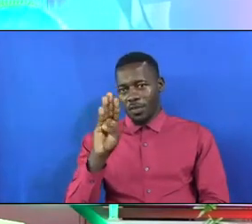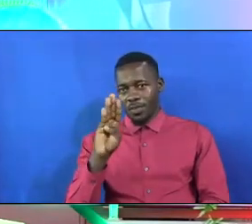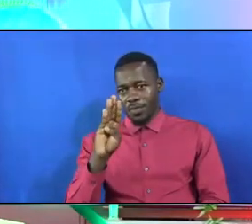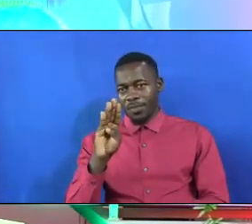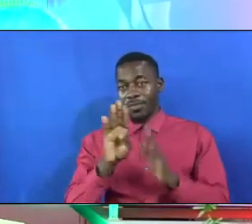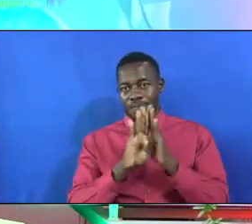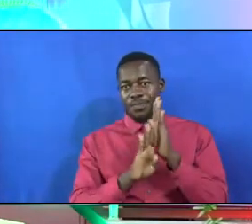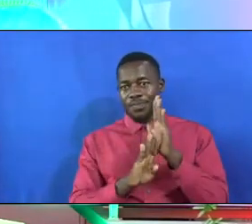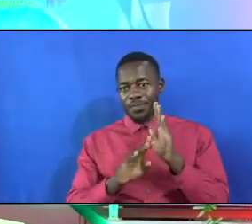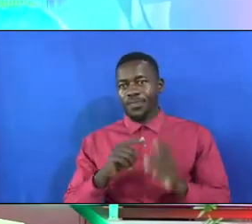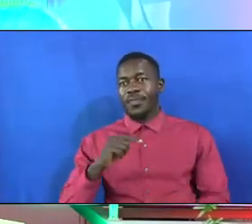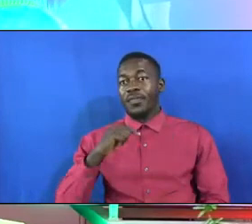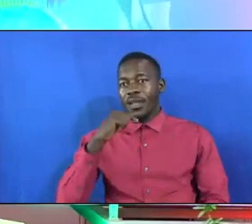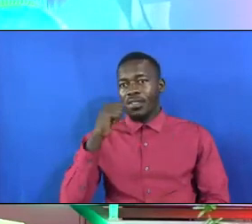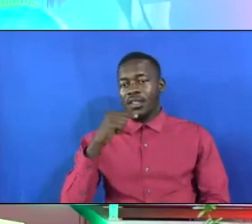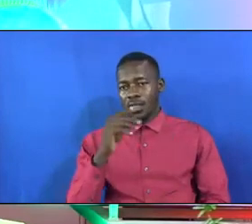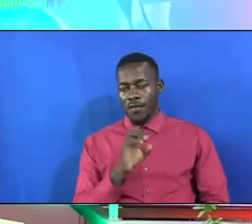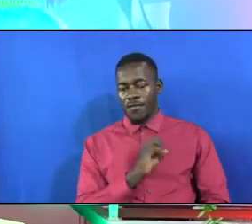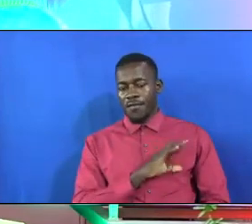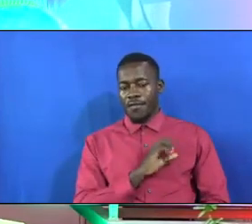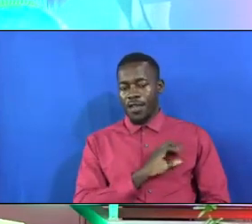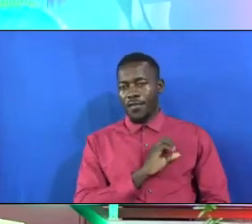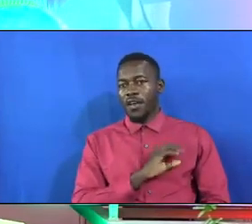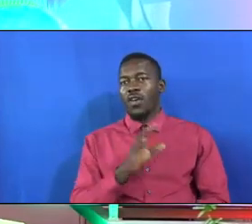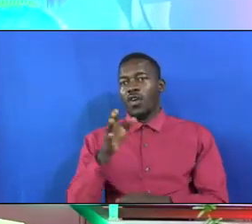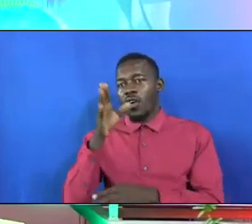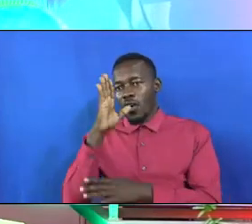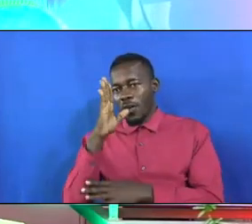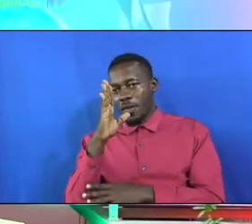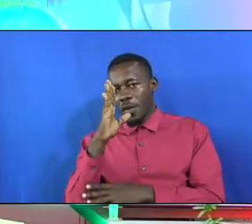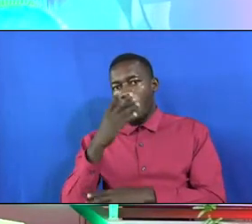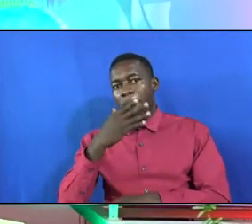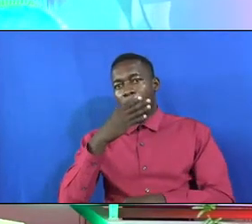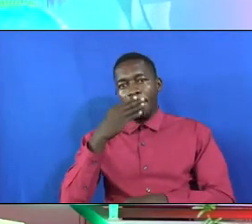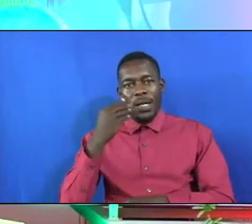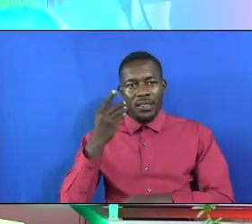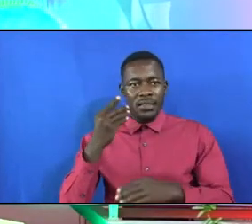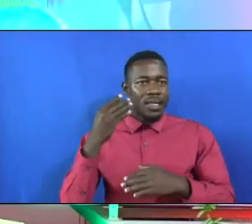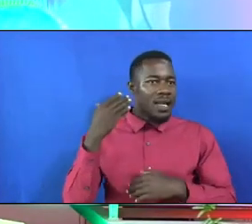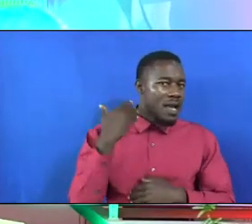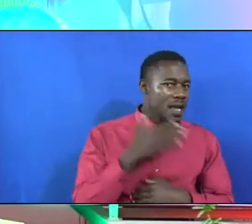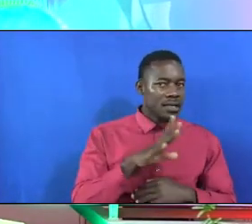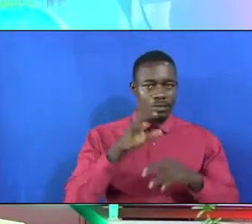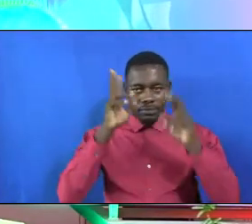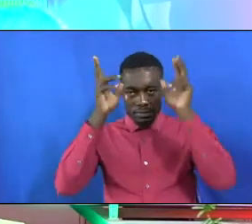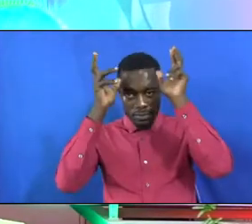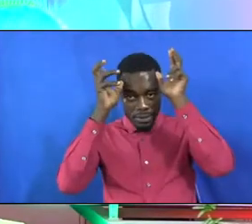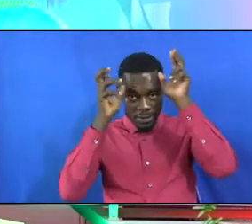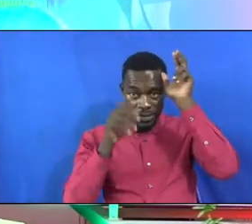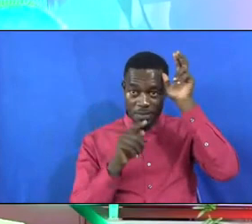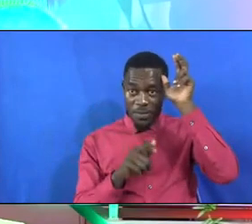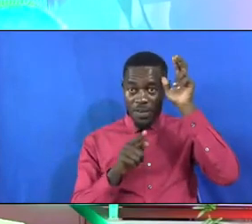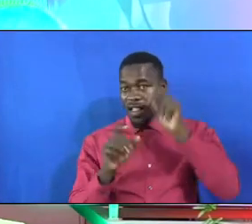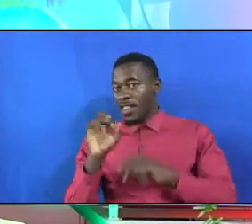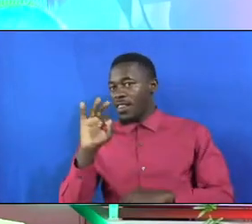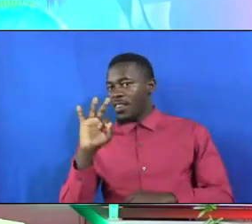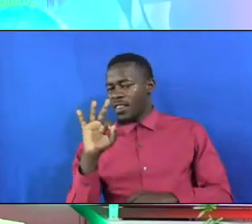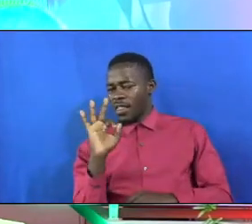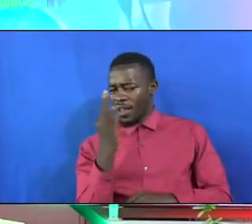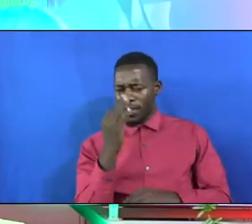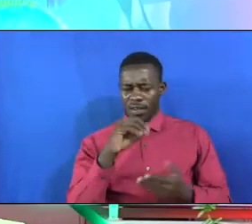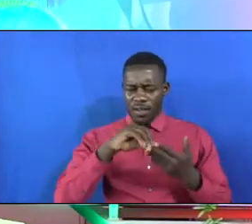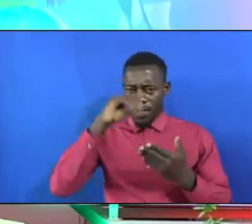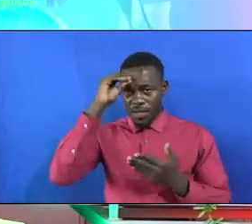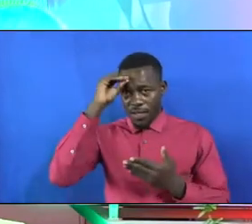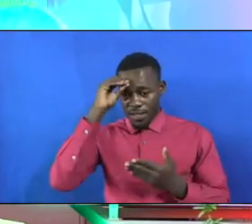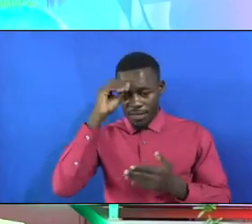of God is to shun evil. And these women, we have seen them do so. So the third lesson that I want us to learn